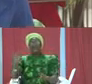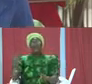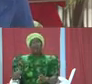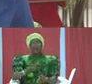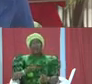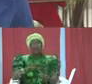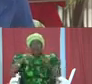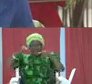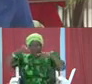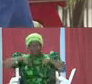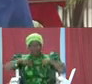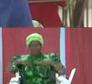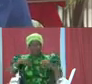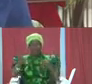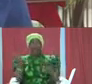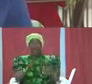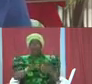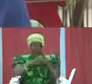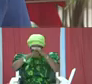worship in Jesus' name.